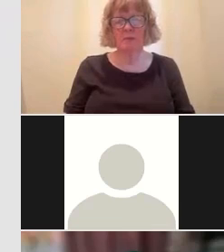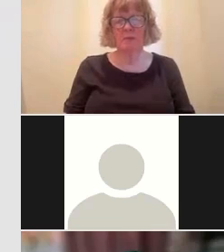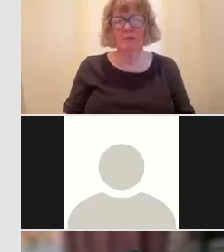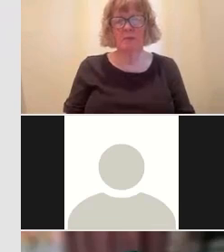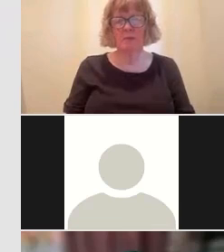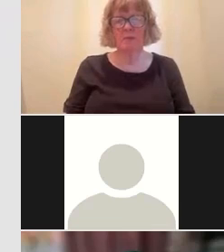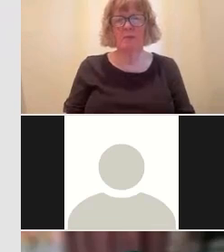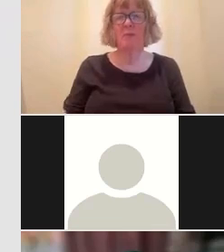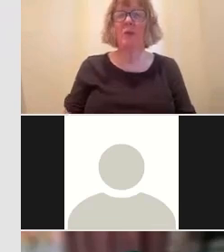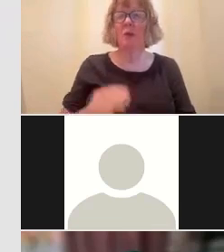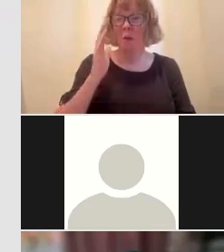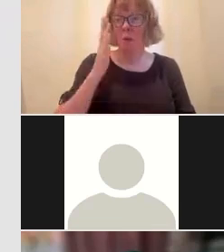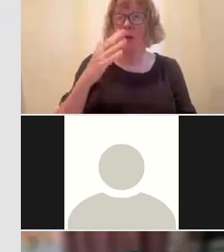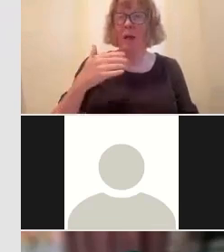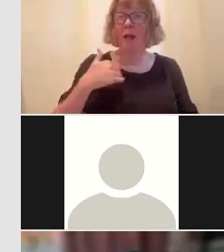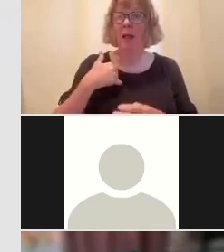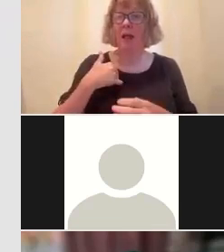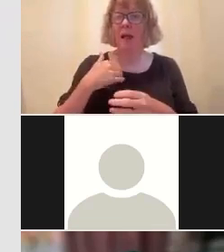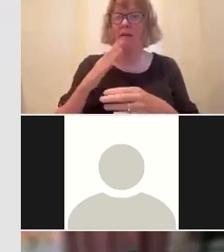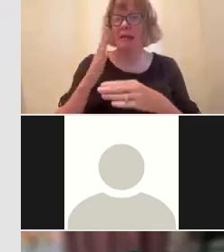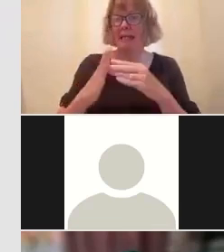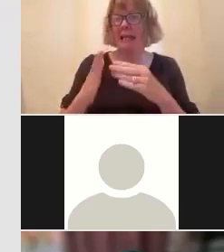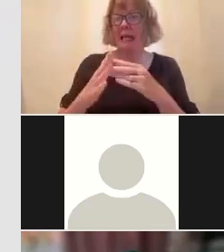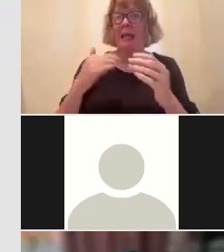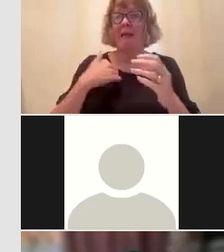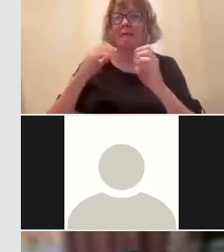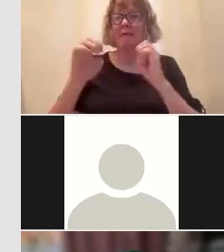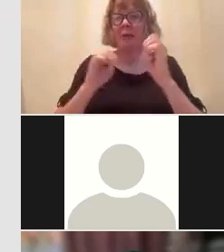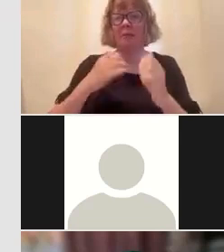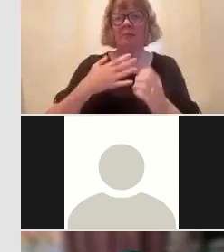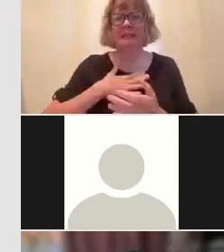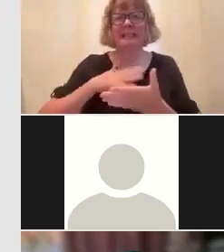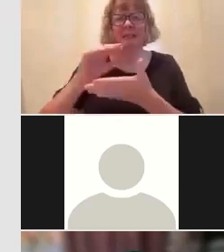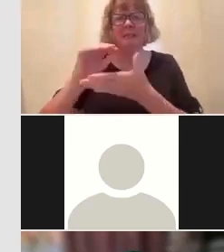There will be a training evaluation. Make sure that you fill this out.